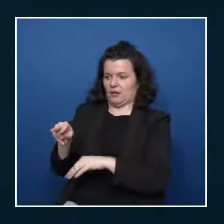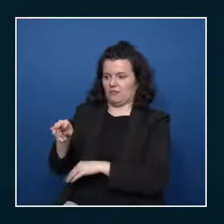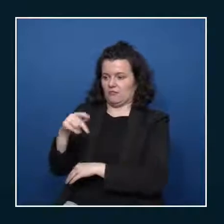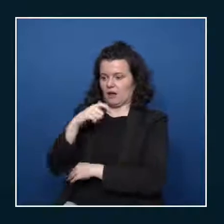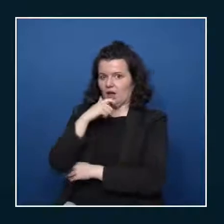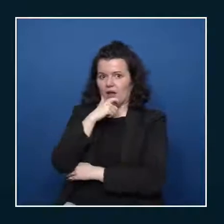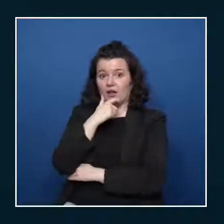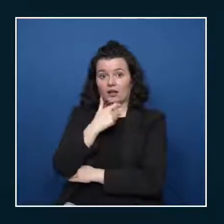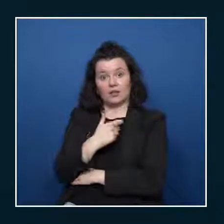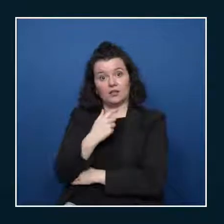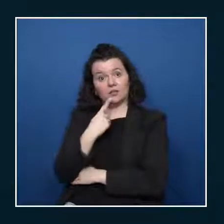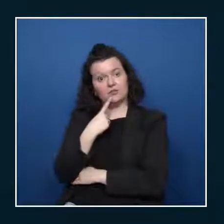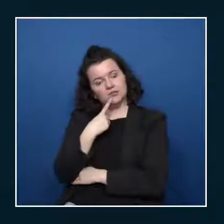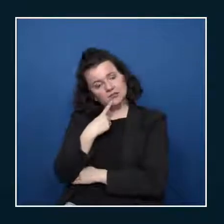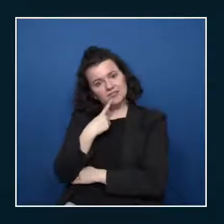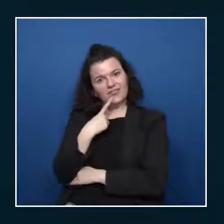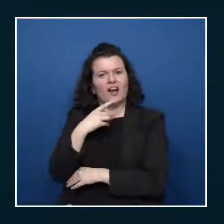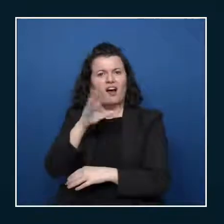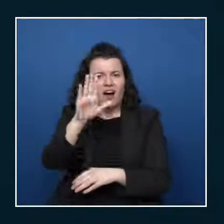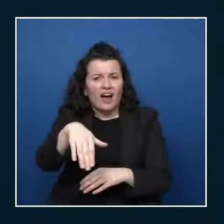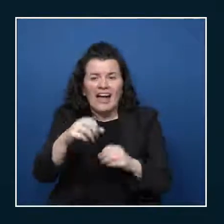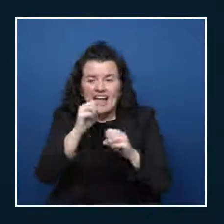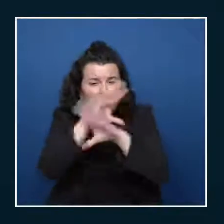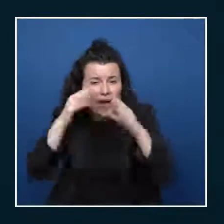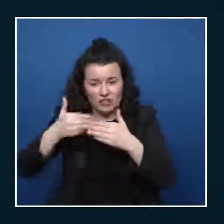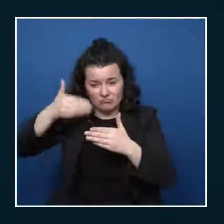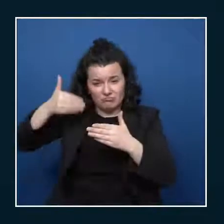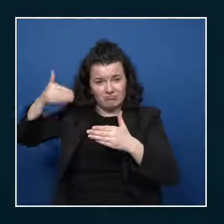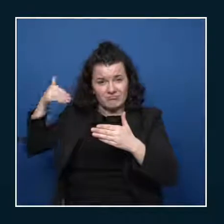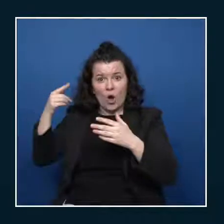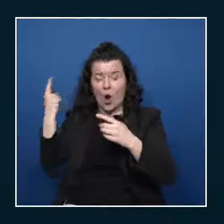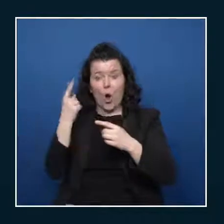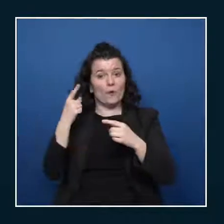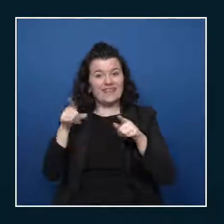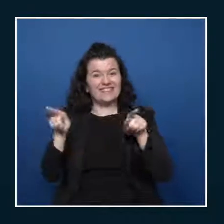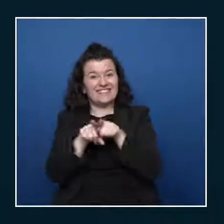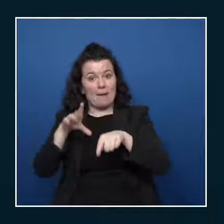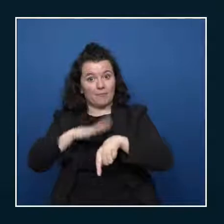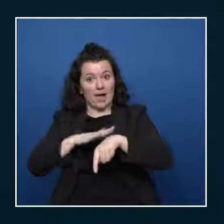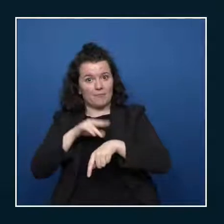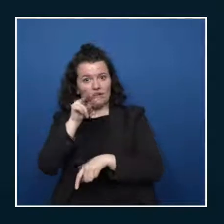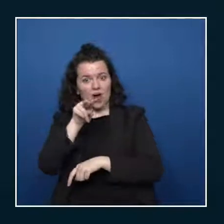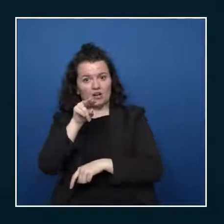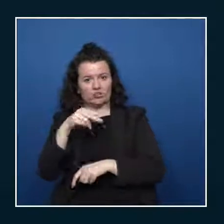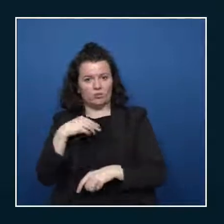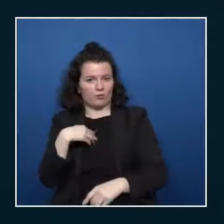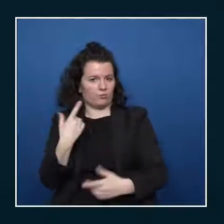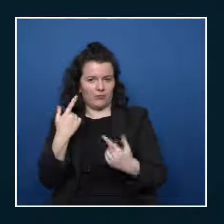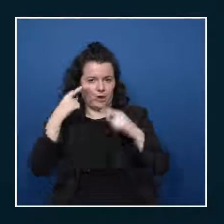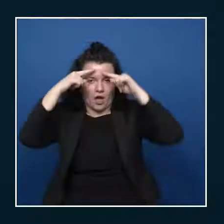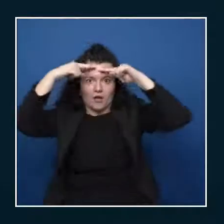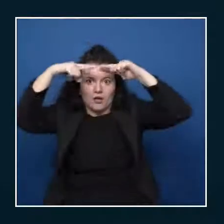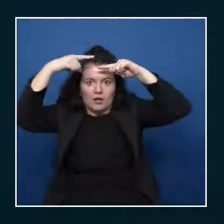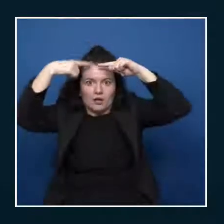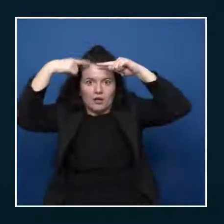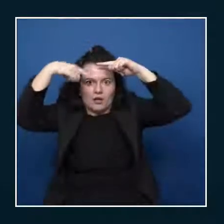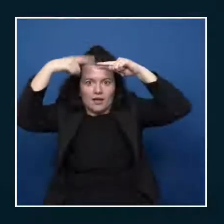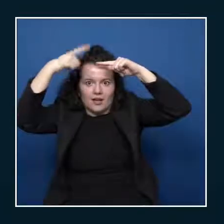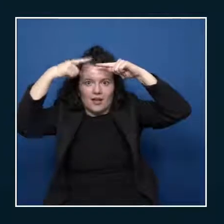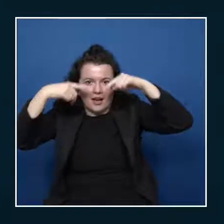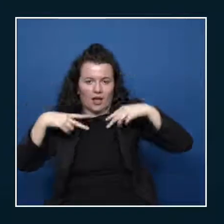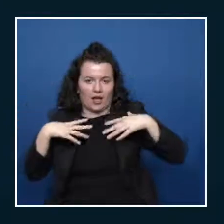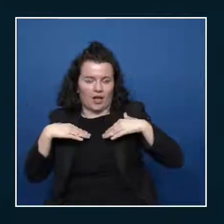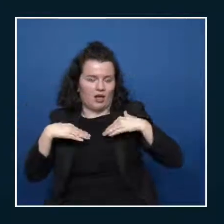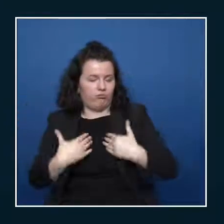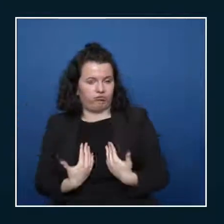otherwise, like, we would be exhausted by watching everything and then having to go out and have a lot of energy. And so it's really smart. But that one we did not get. We get the